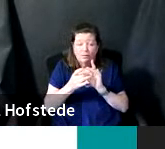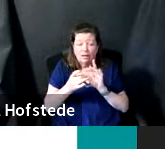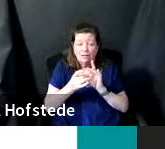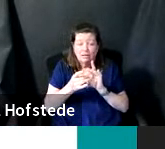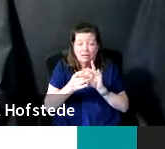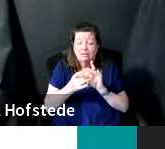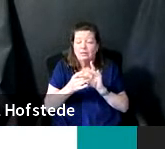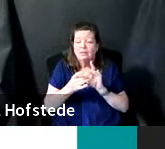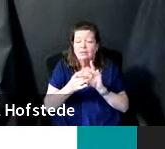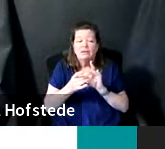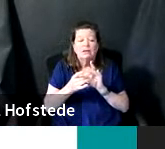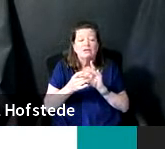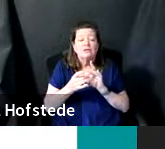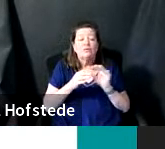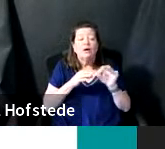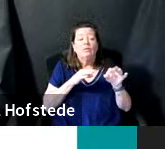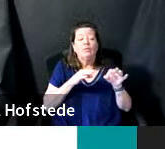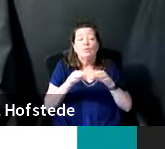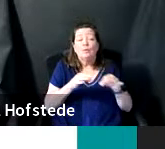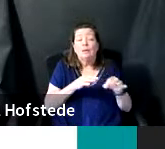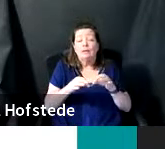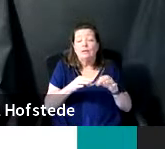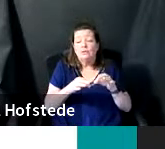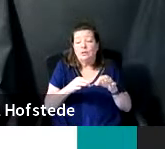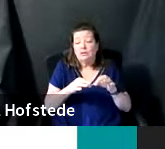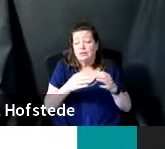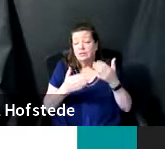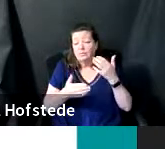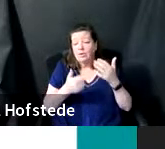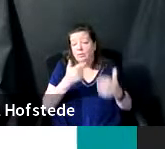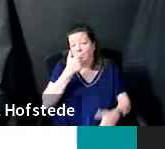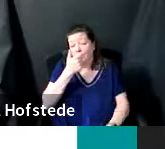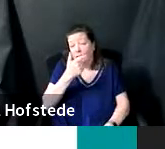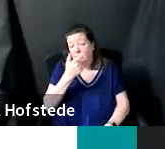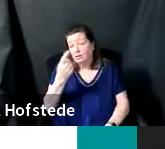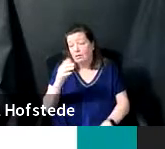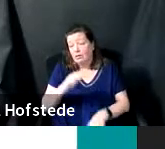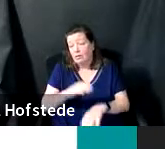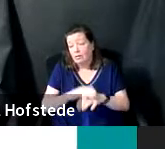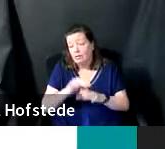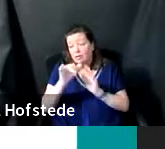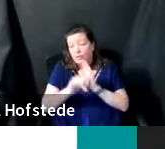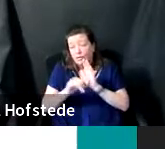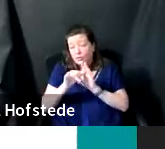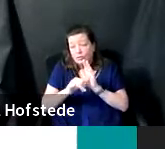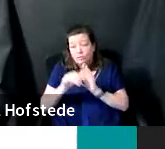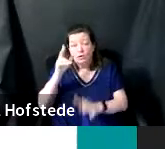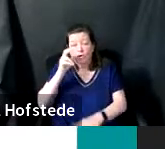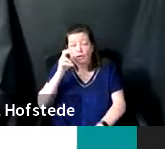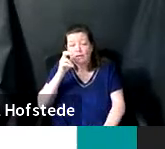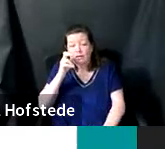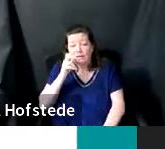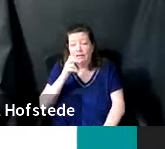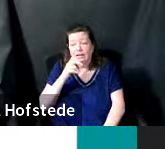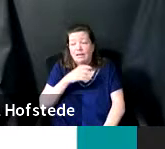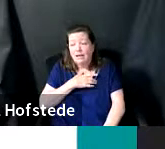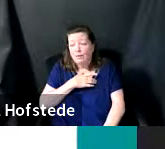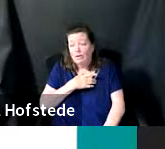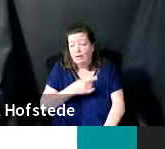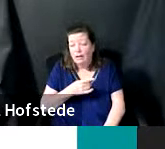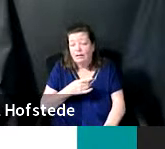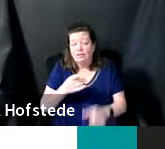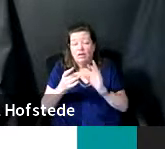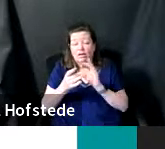through the instructions just in case there's anyone that may be watching on YouTube or listening in case they would like to provide comment to